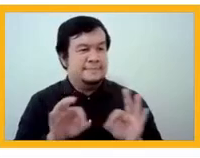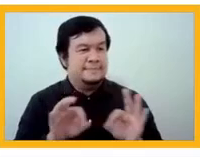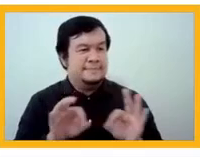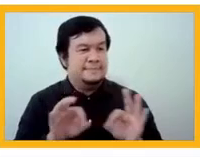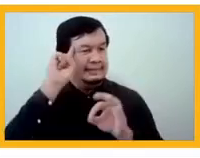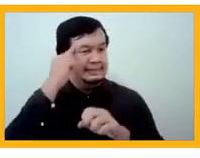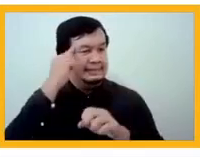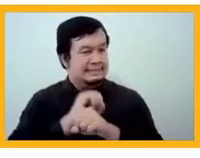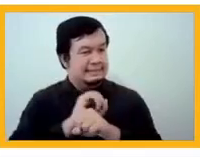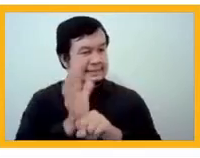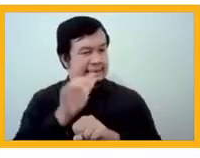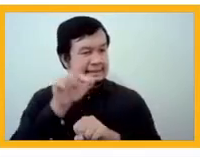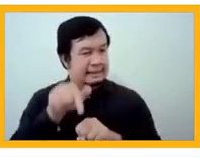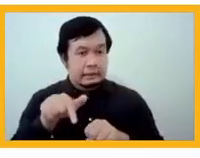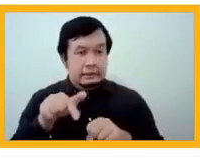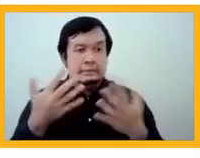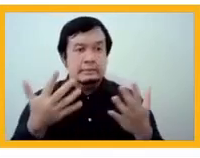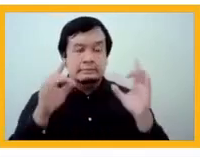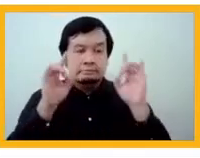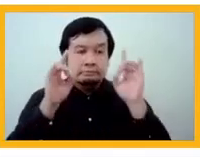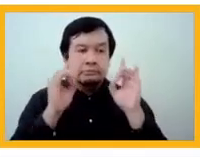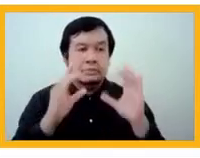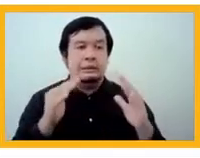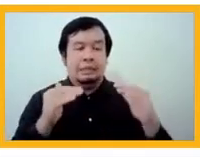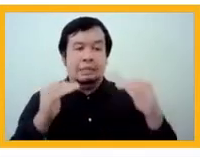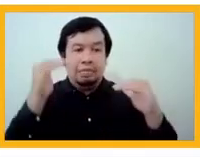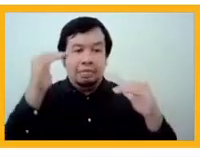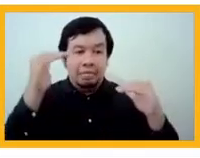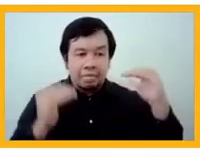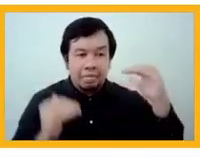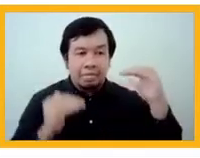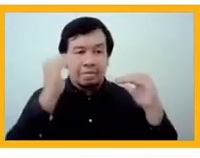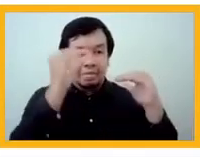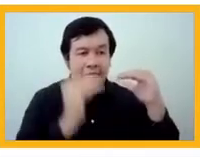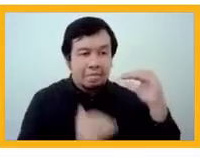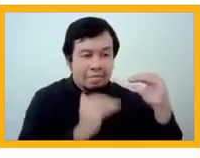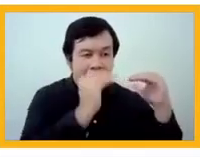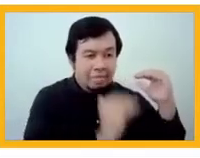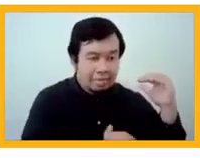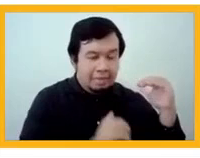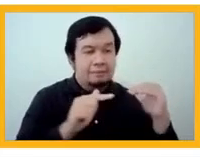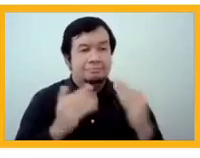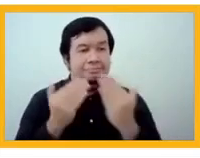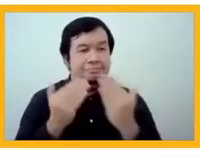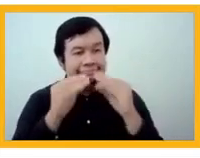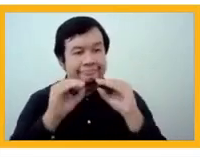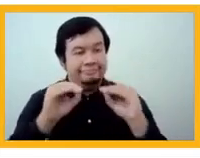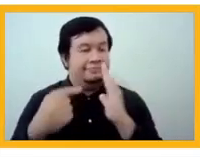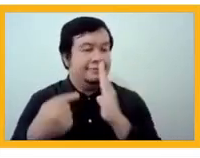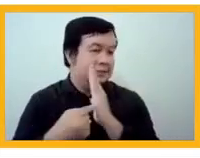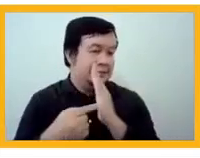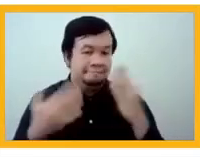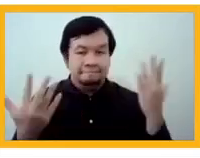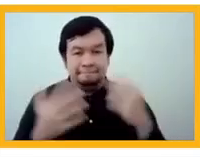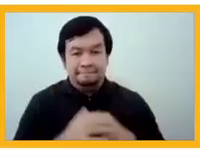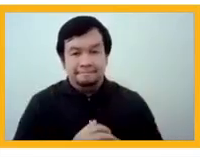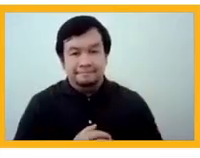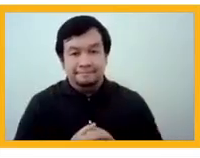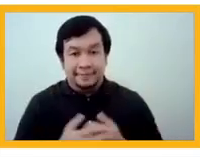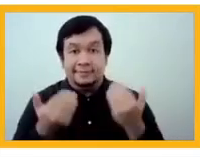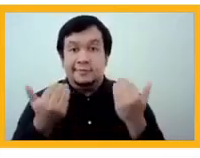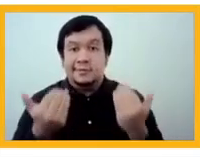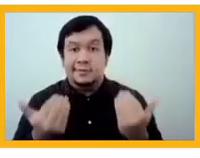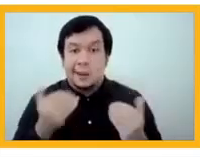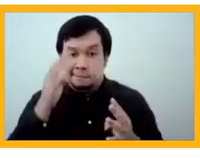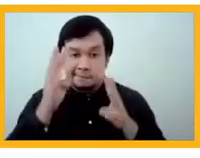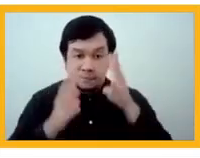inequality due to EdTech, right? So the market rewards innovations that are able to kind of cater to the needs of those who can pay, right?